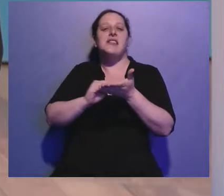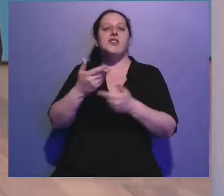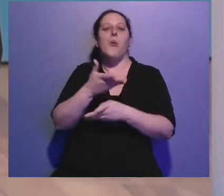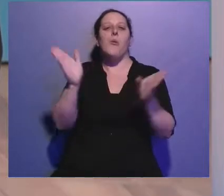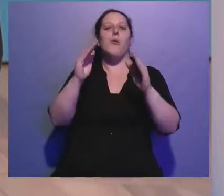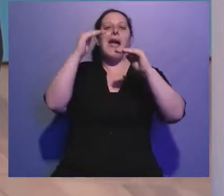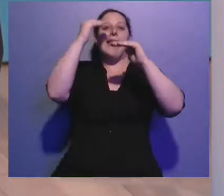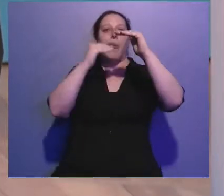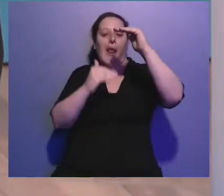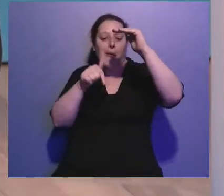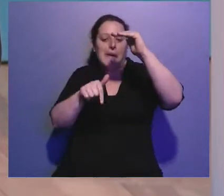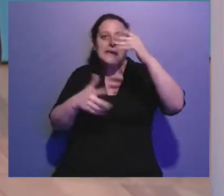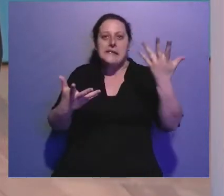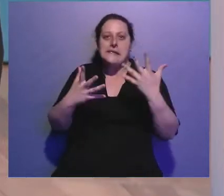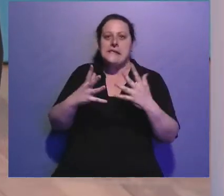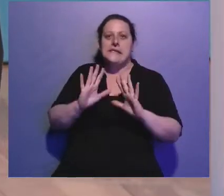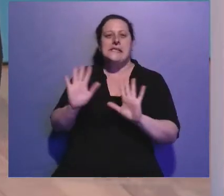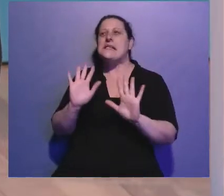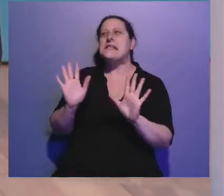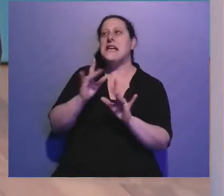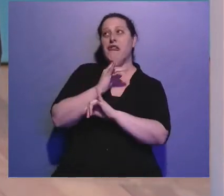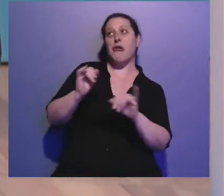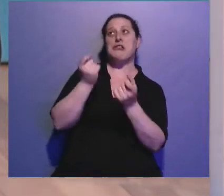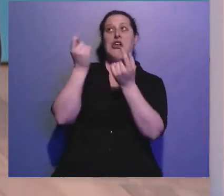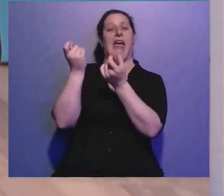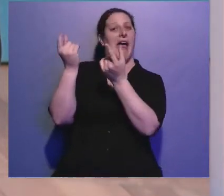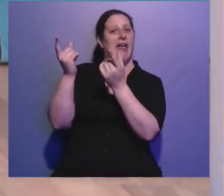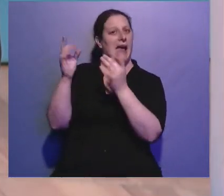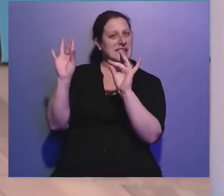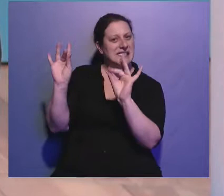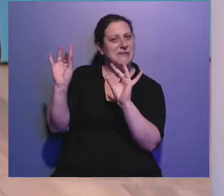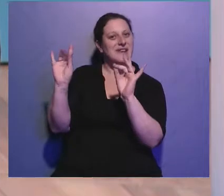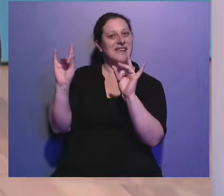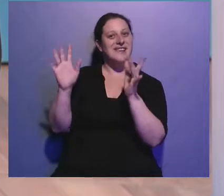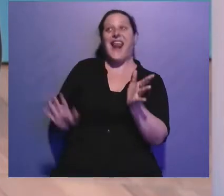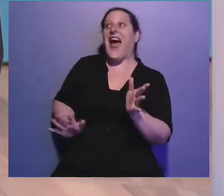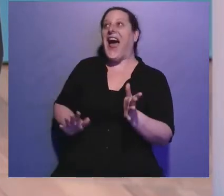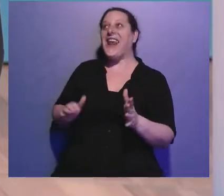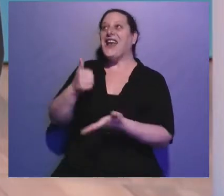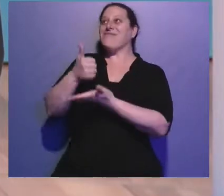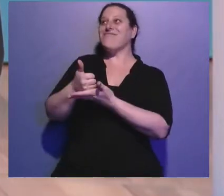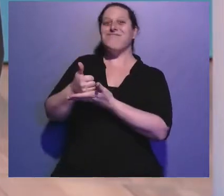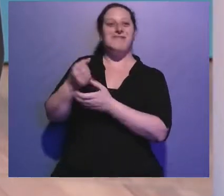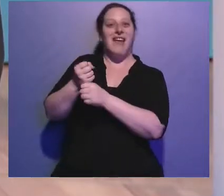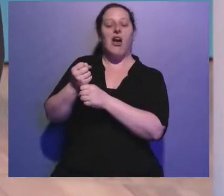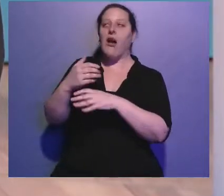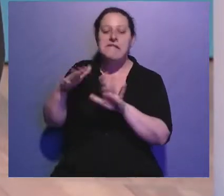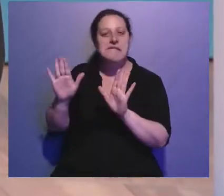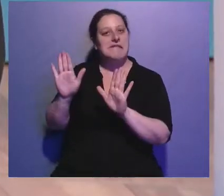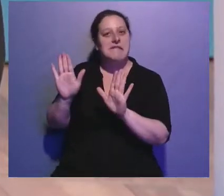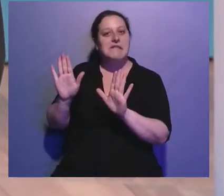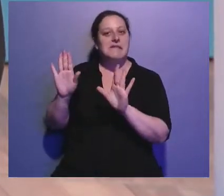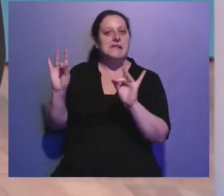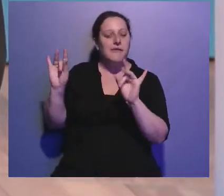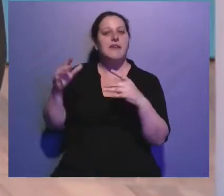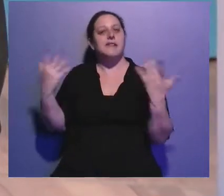and lower management levels being somewhat reluctant to provide information or having